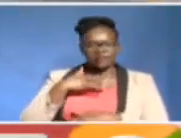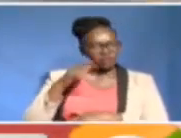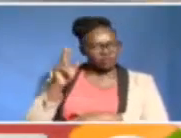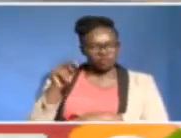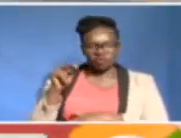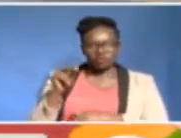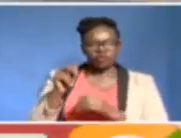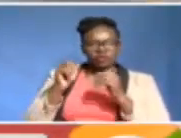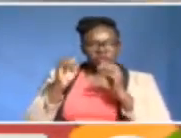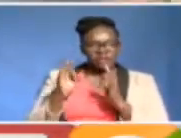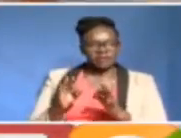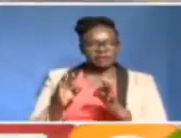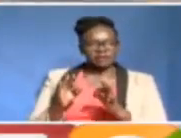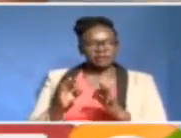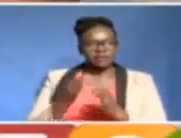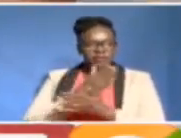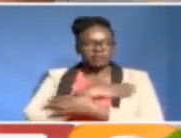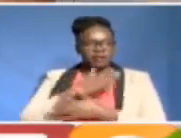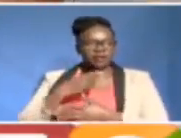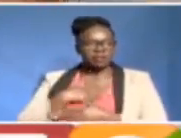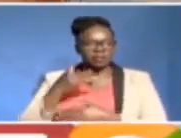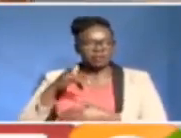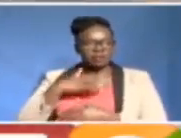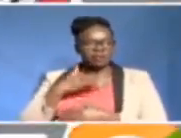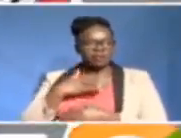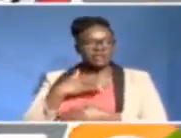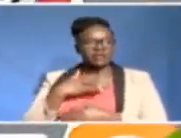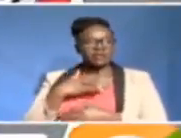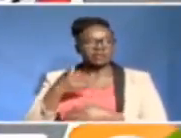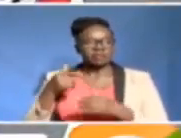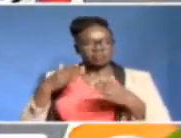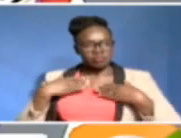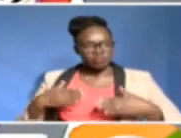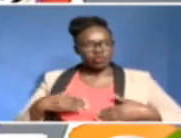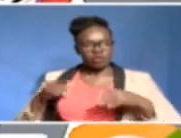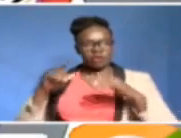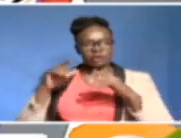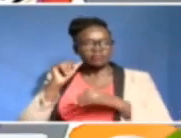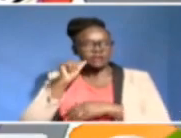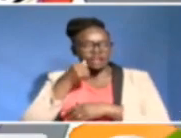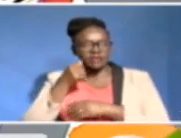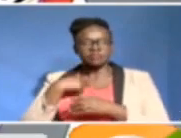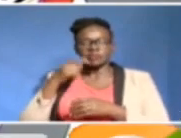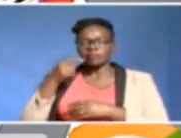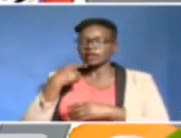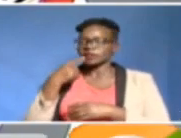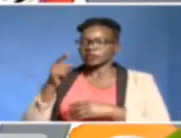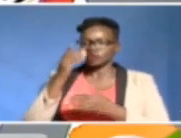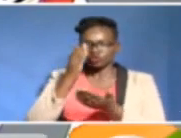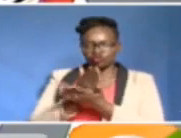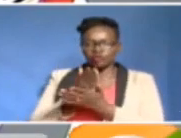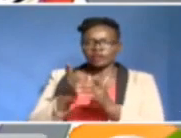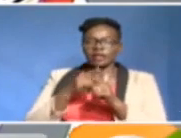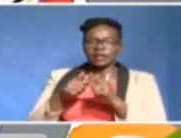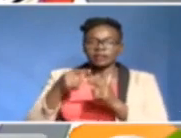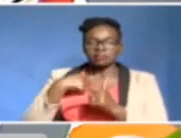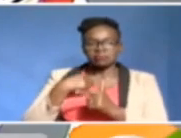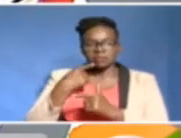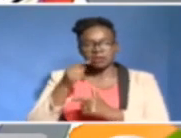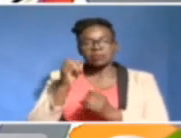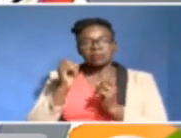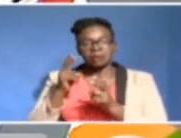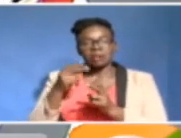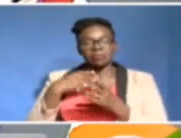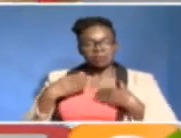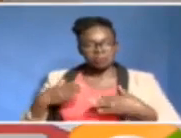telling me I have this nice body, I don't care how anyone would judge me, but I have to tell these girls the truth. And I was like, okay, so I have a nice body. So this is what they